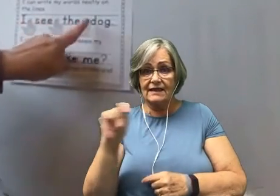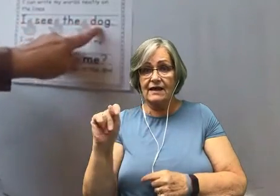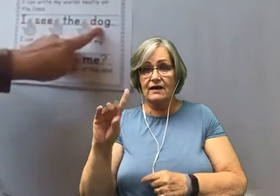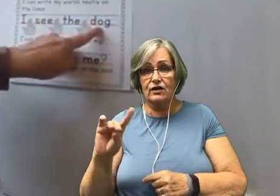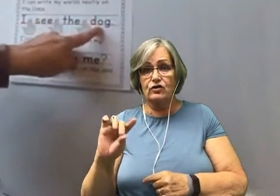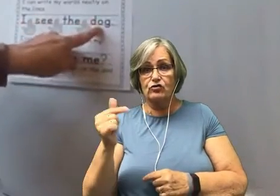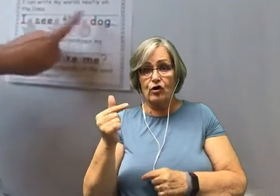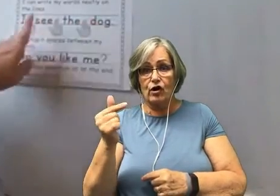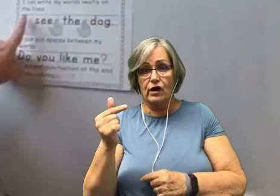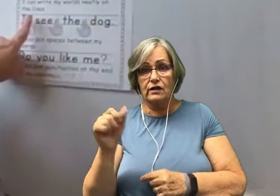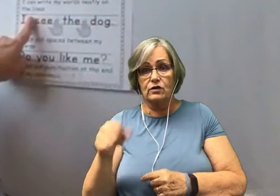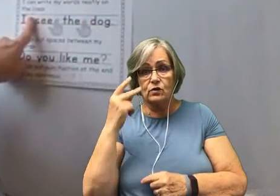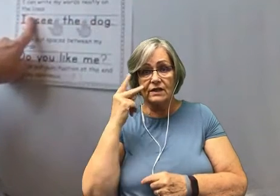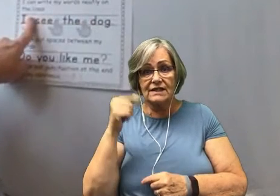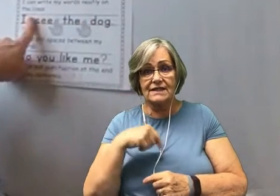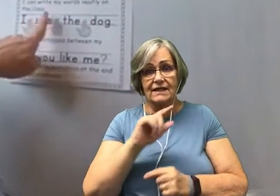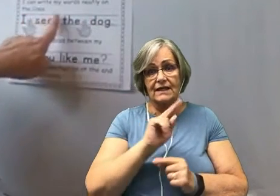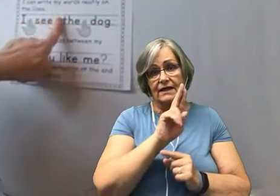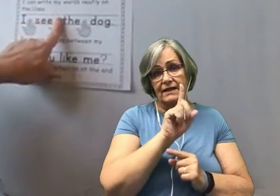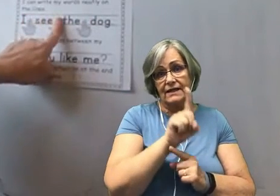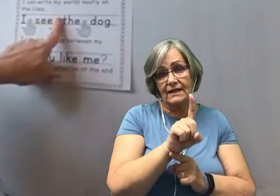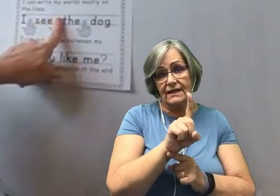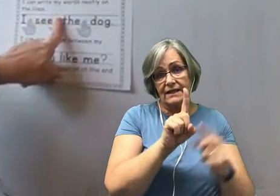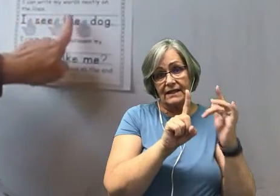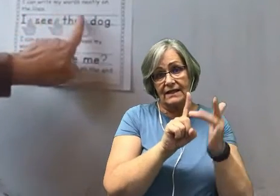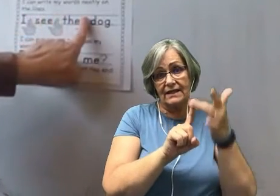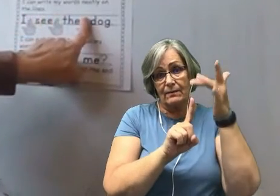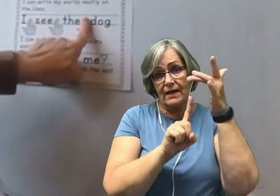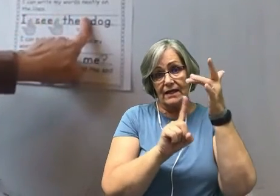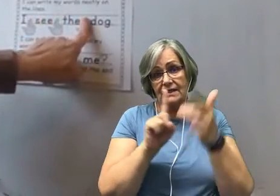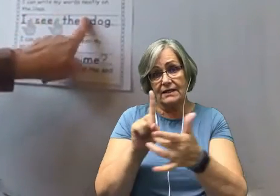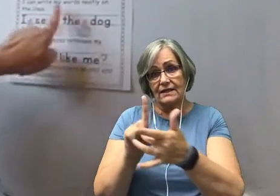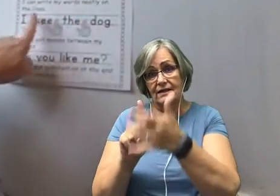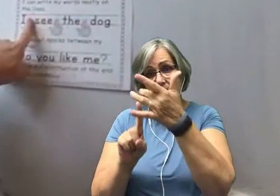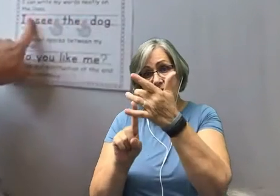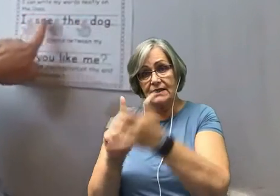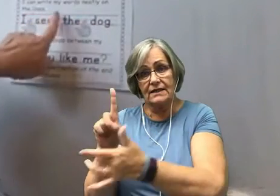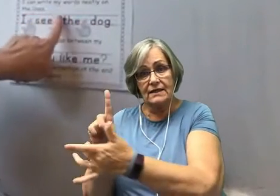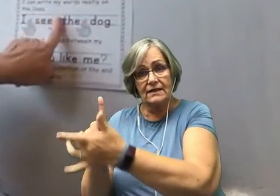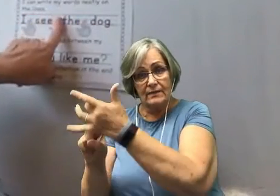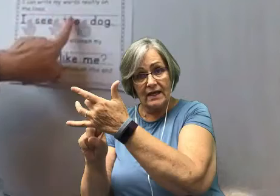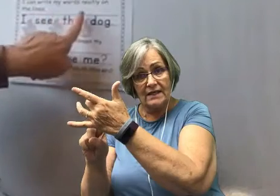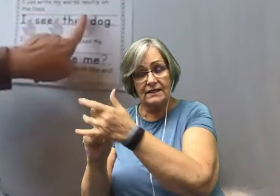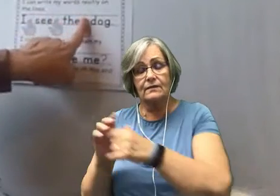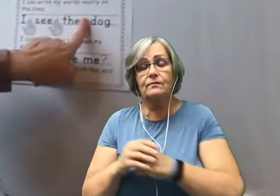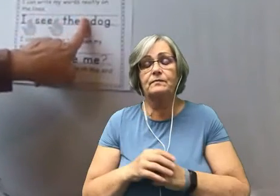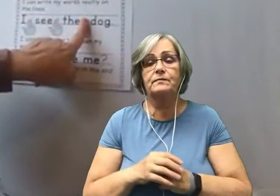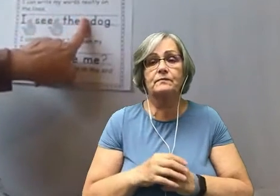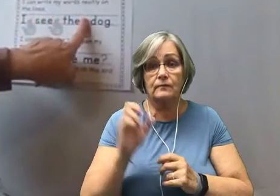see the dog. So you can see there's a finger space between each word.